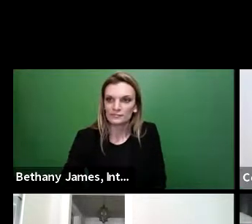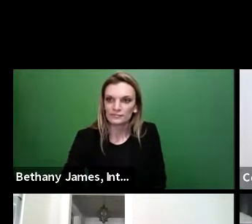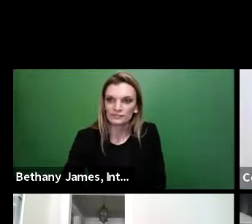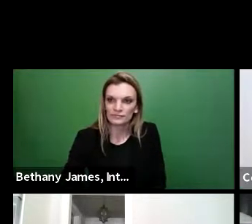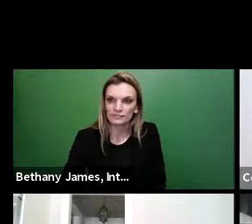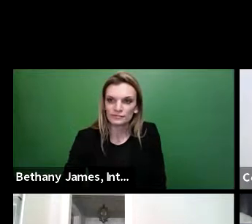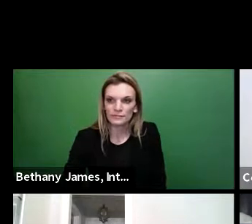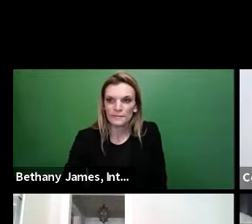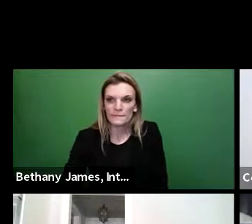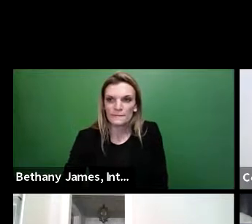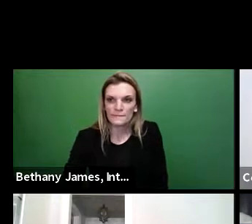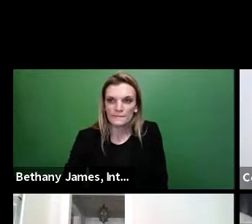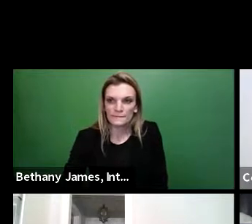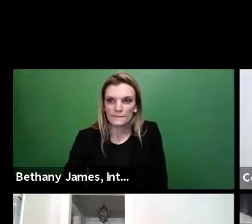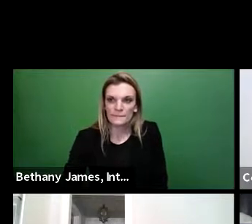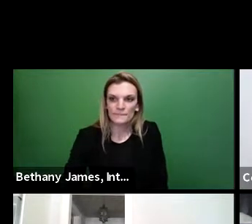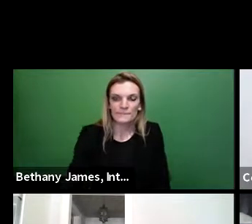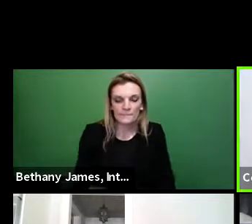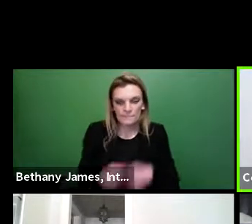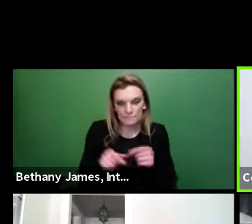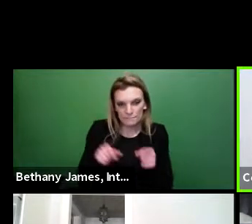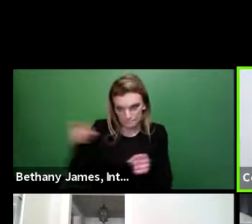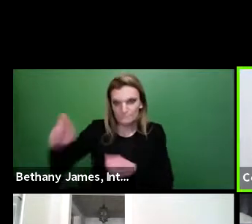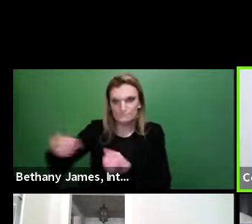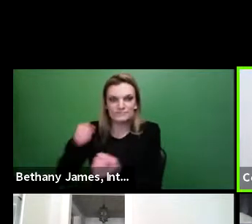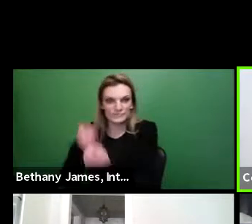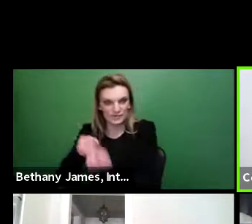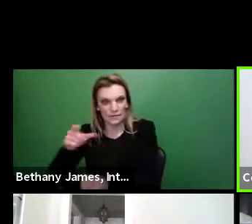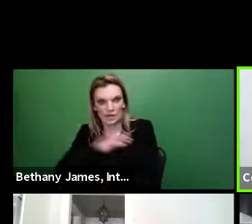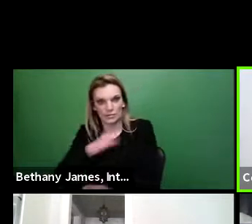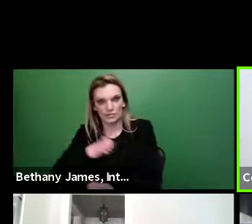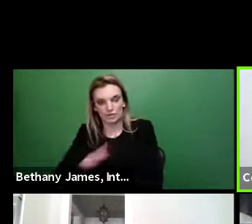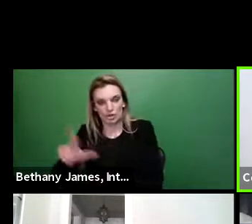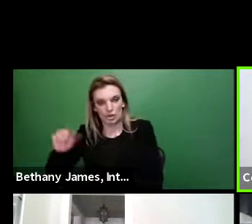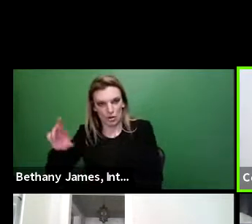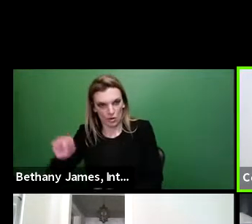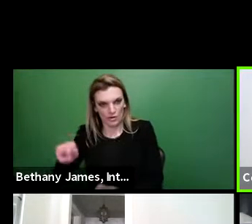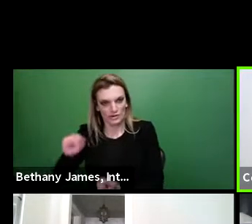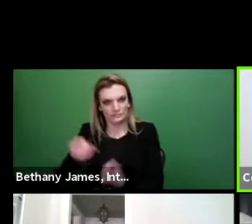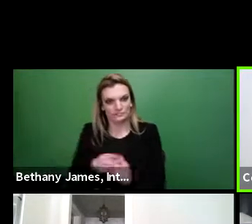Second. Okay, seconded by Commissioner Lara. Is there any discussion?